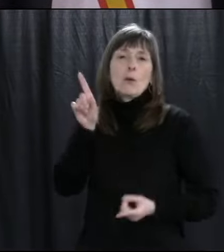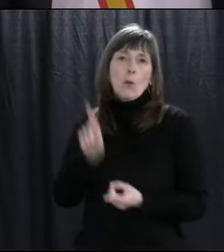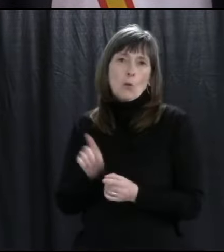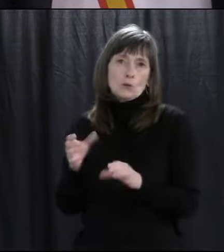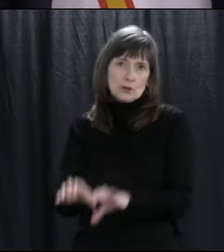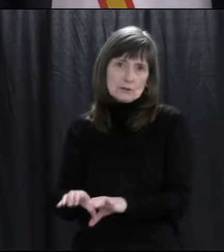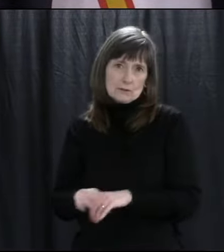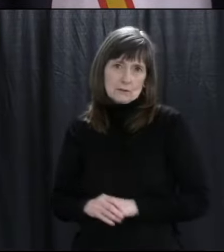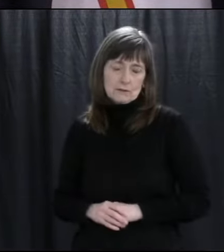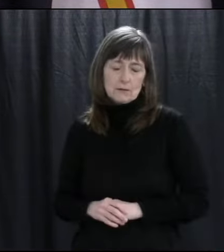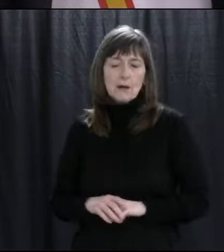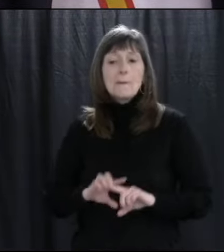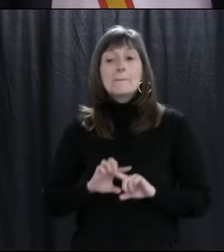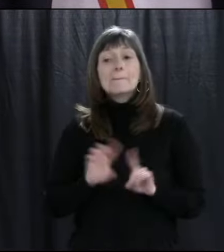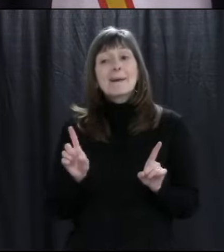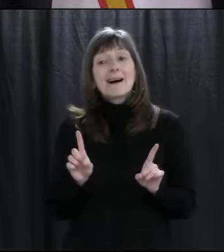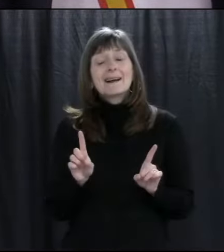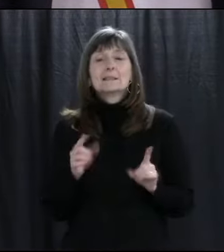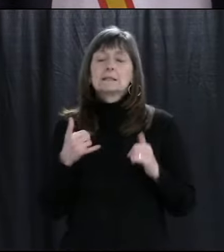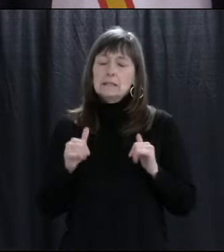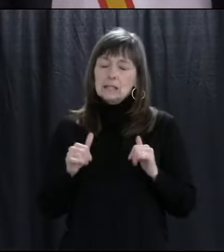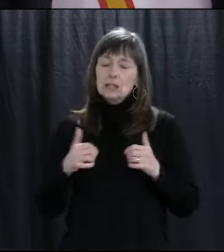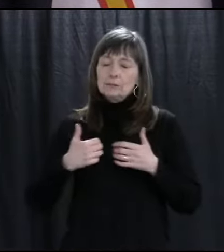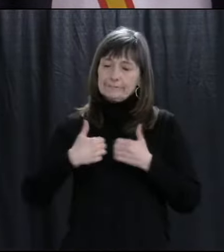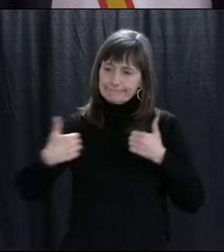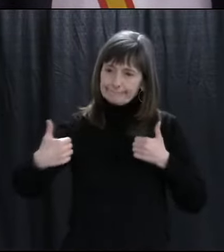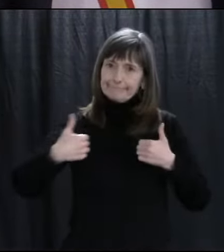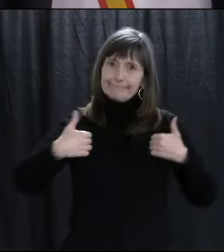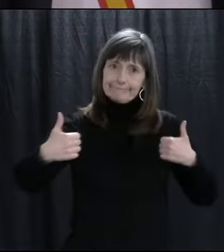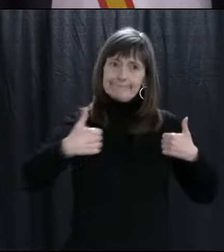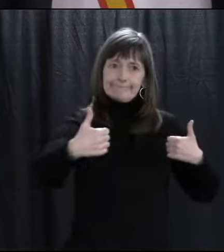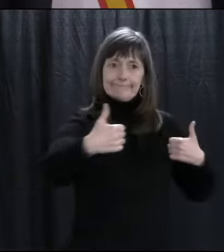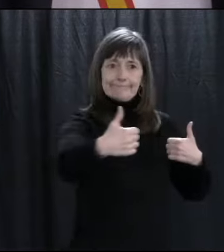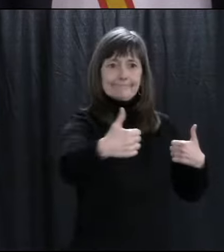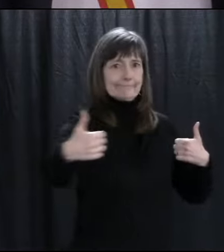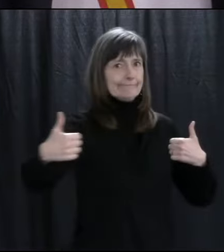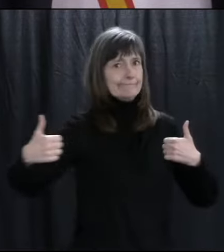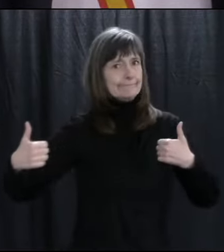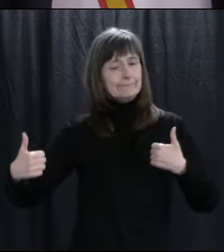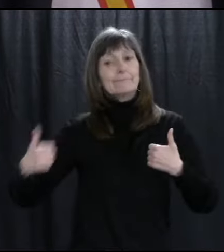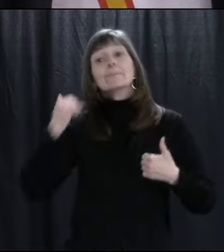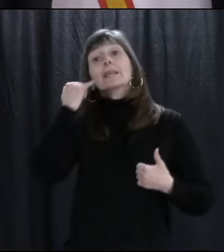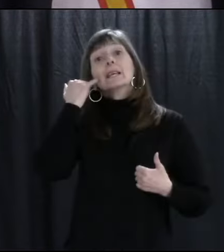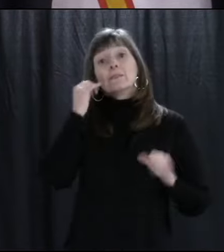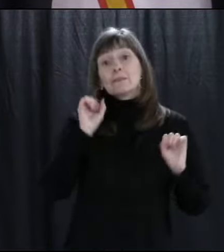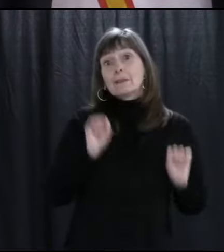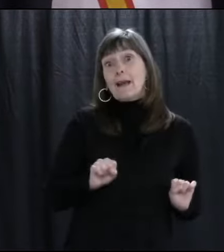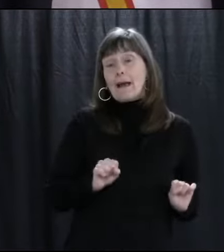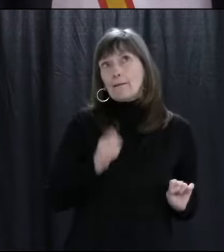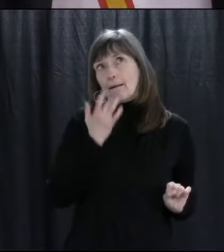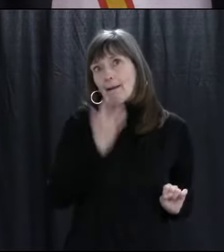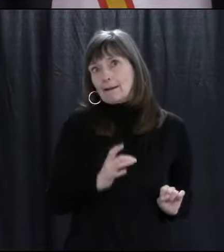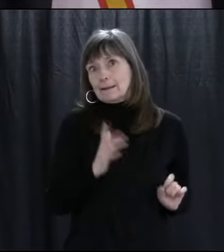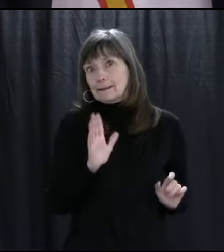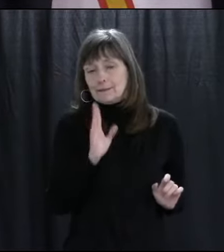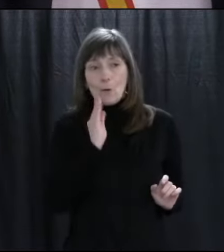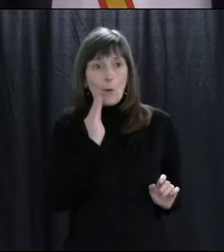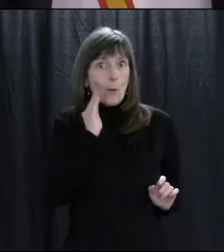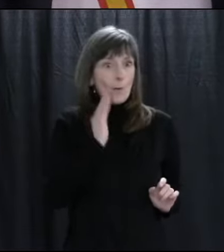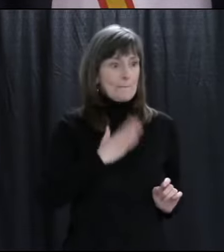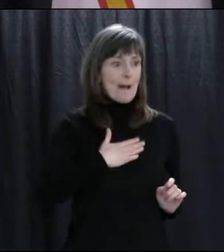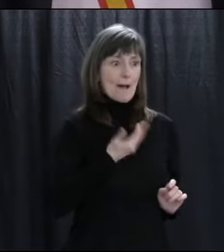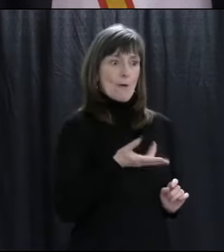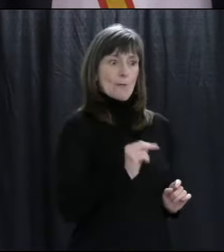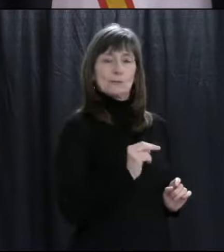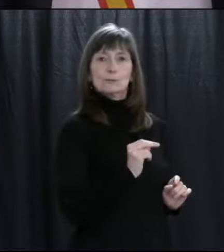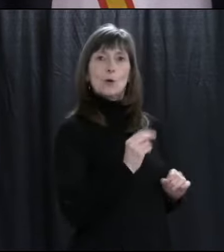However, we still would recommend that you try to stay away as much as possible. So if you have the ability, if you're lucky enough to have your own bedroom or